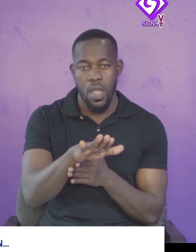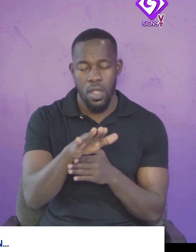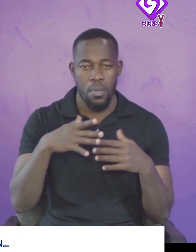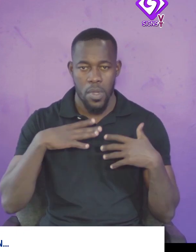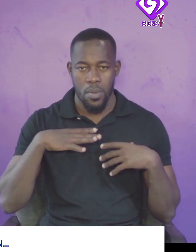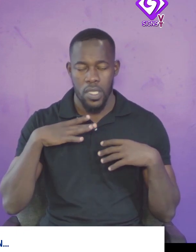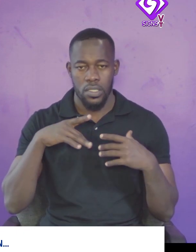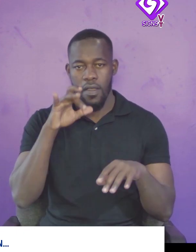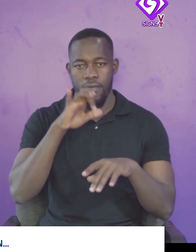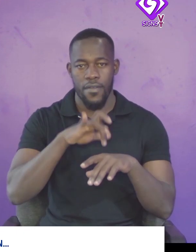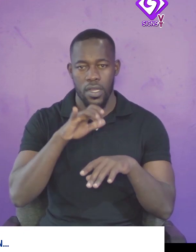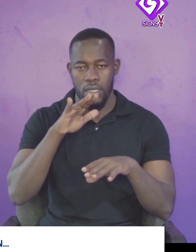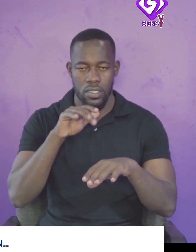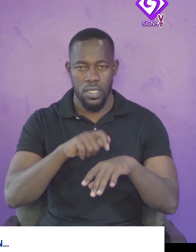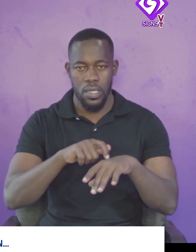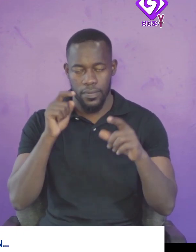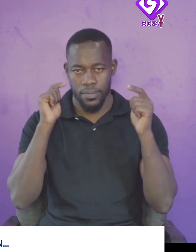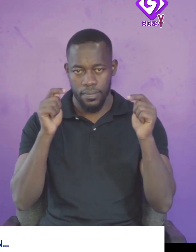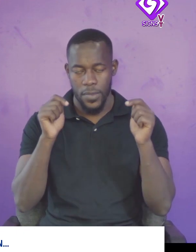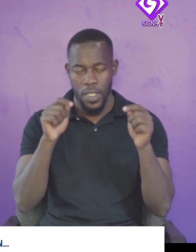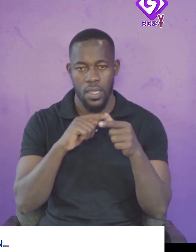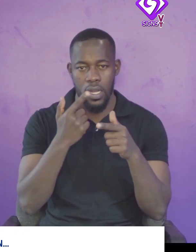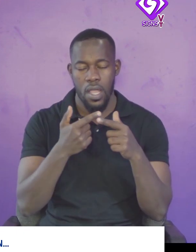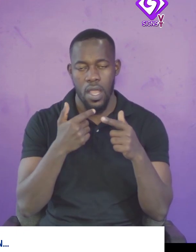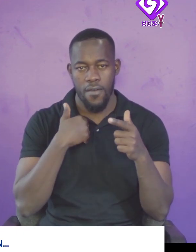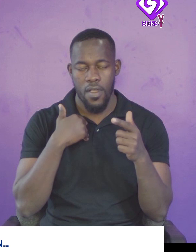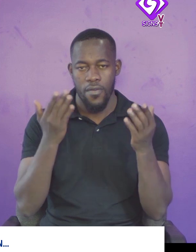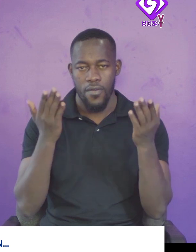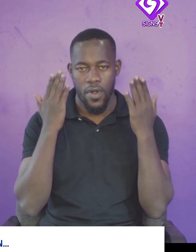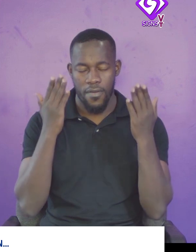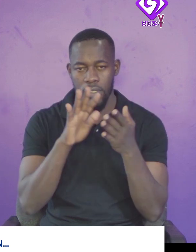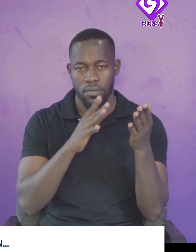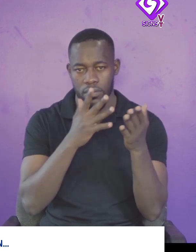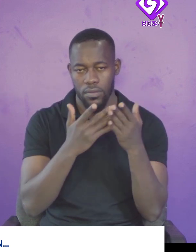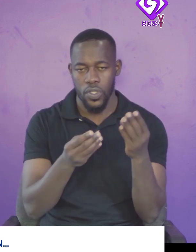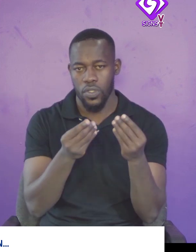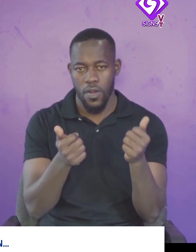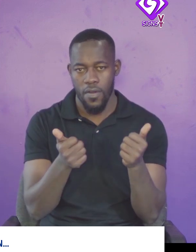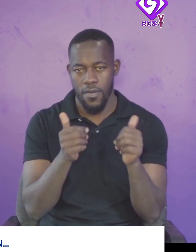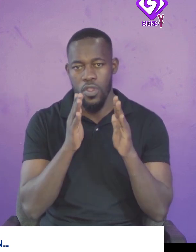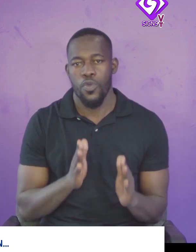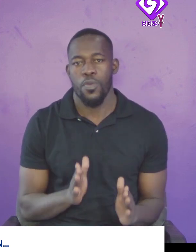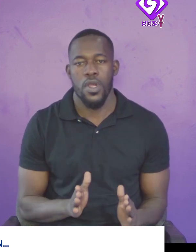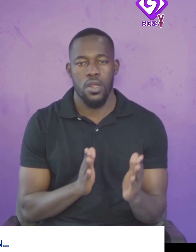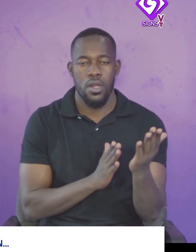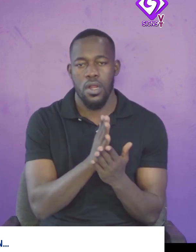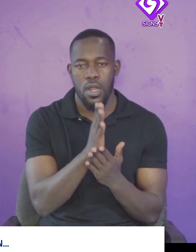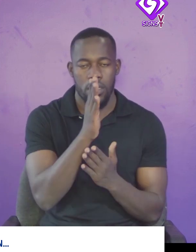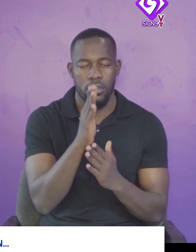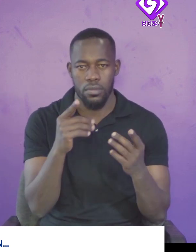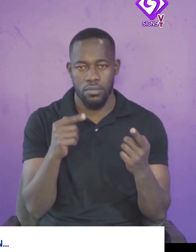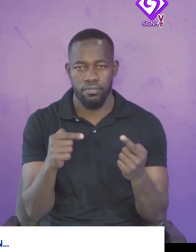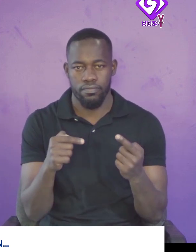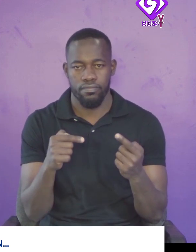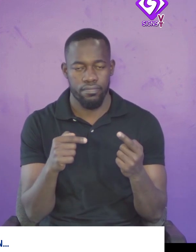swiftly in establishing a lasting framework to address human rights violations. The commission said the judgment